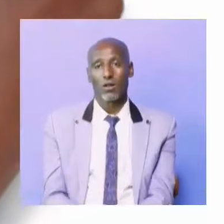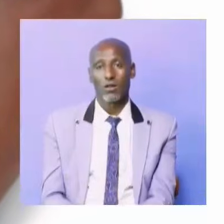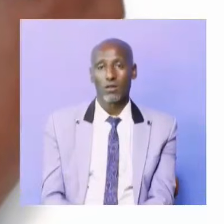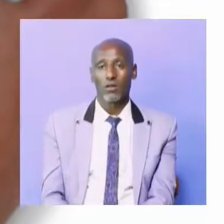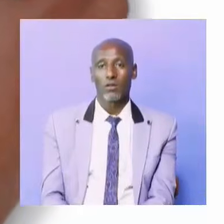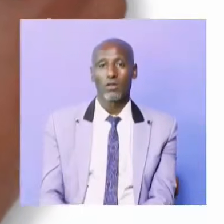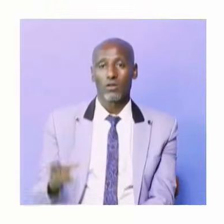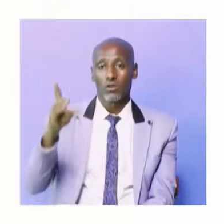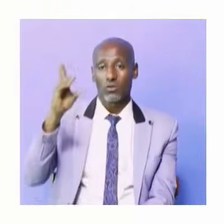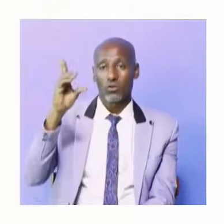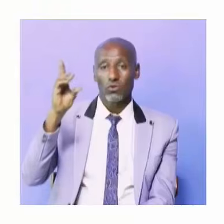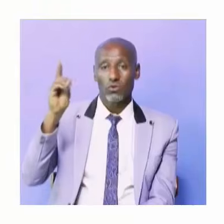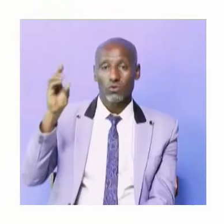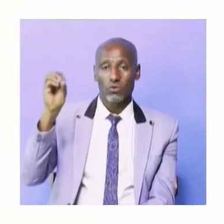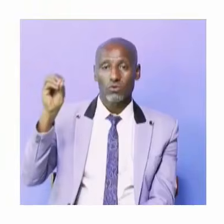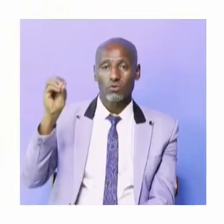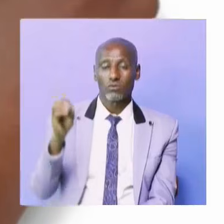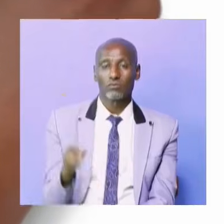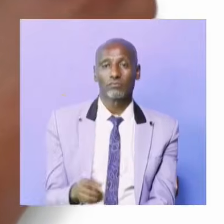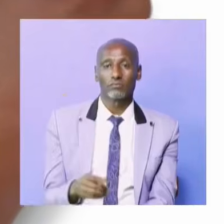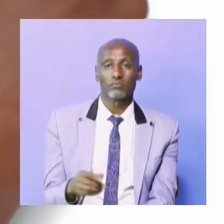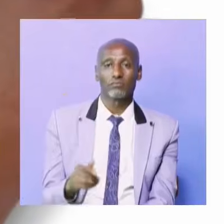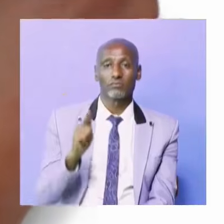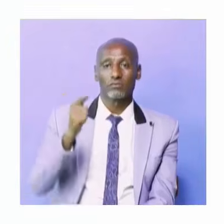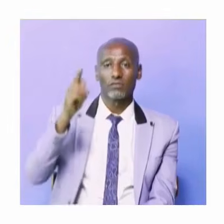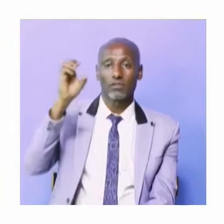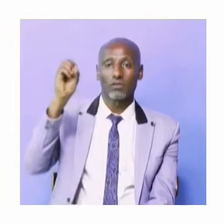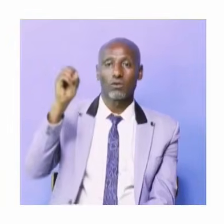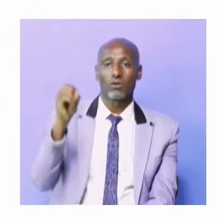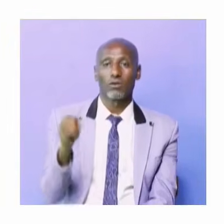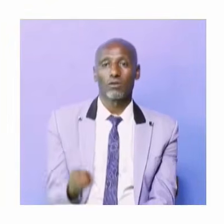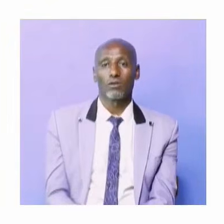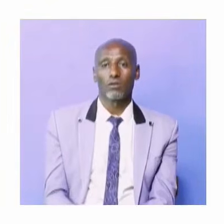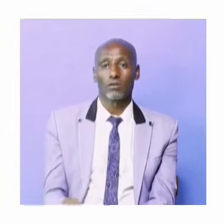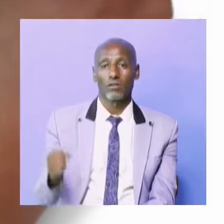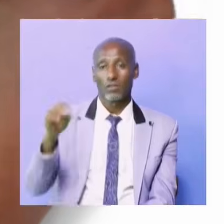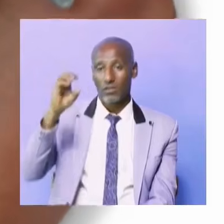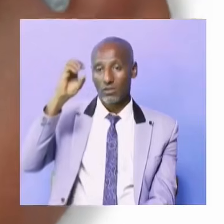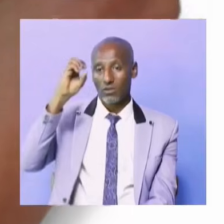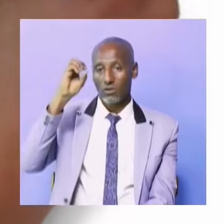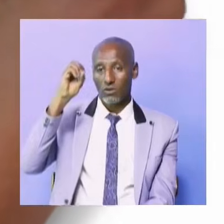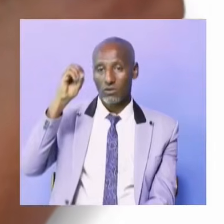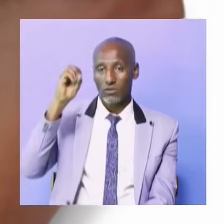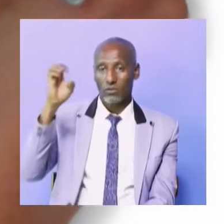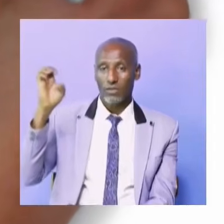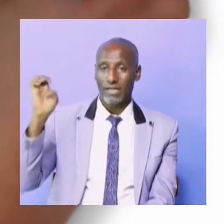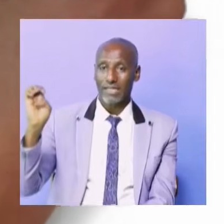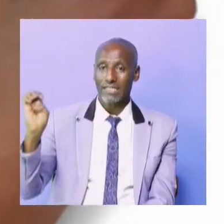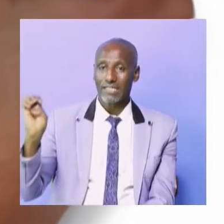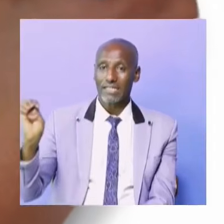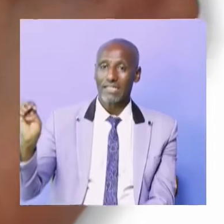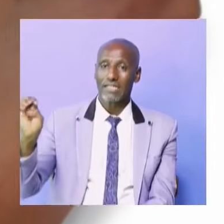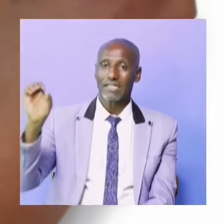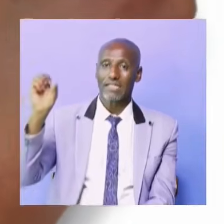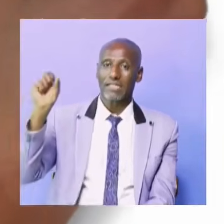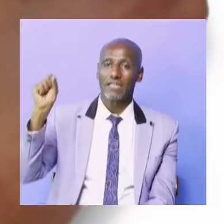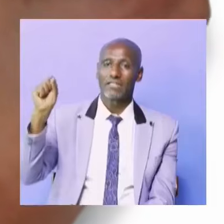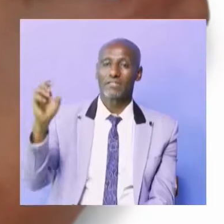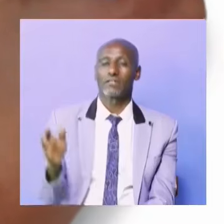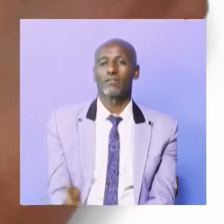seen here, do, yeah? Go. It ends with the alphabet O. So we make it